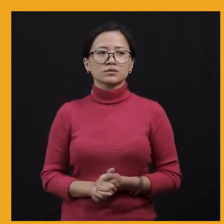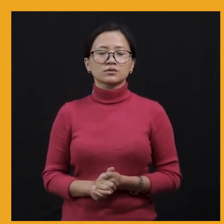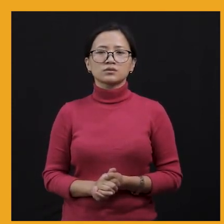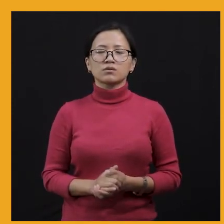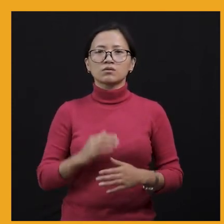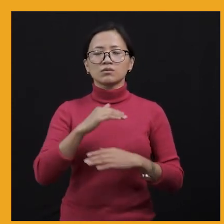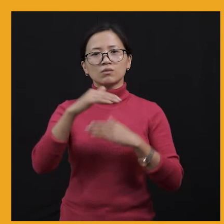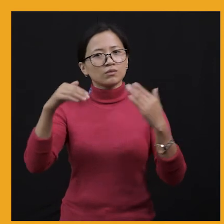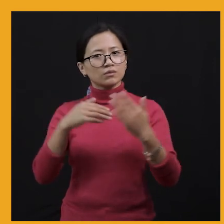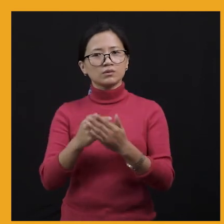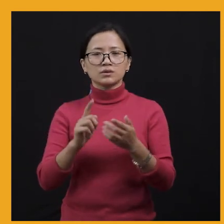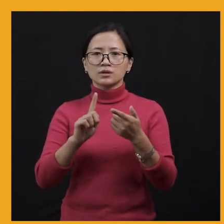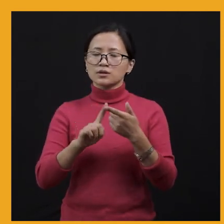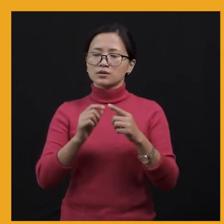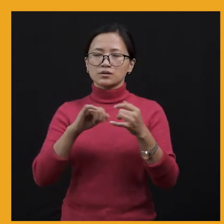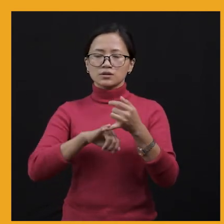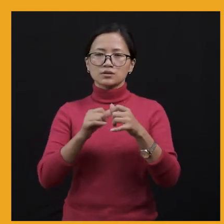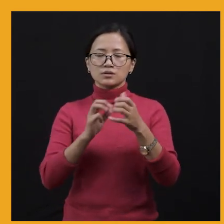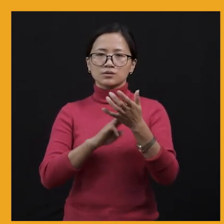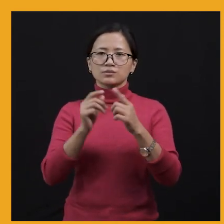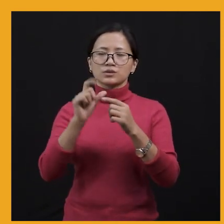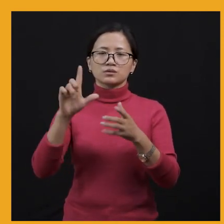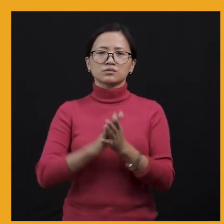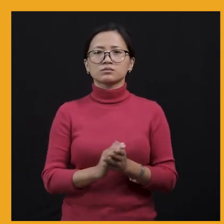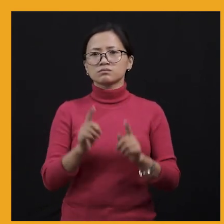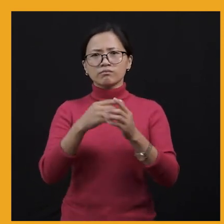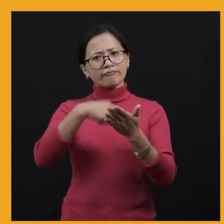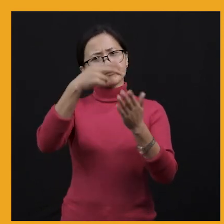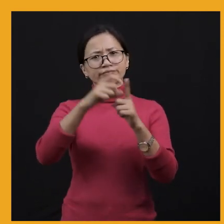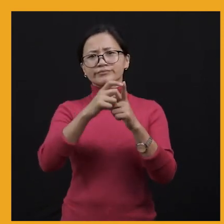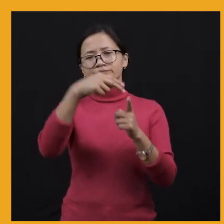So these are all a sample, okay? These are all drawn by your friends.